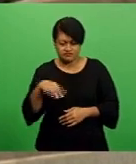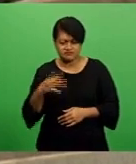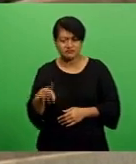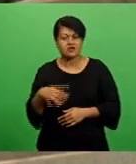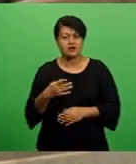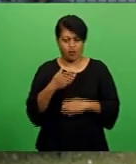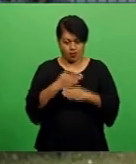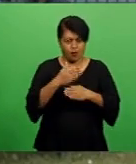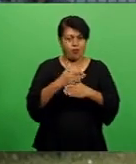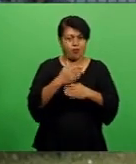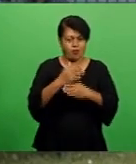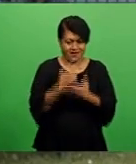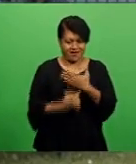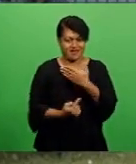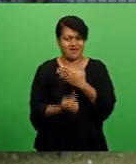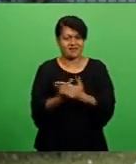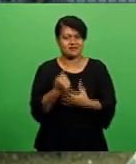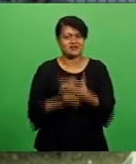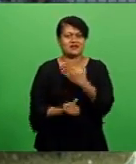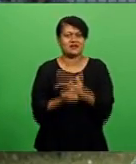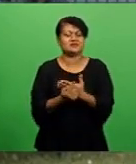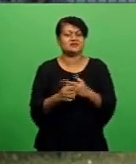underway. You will note that the